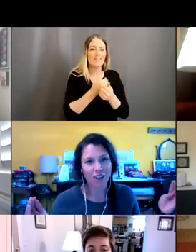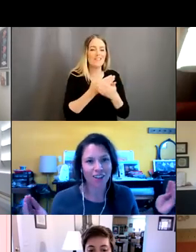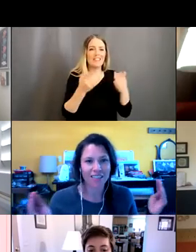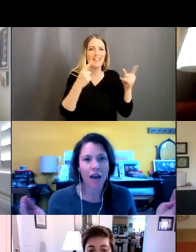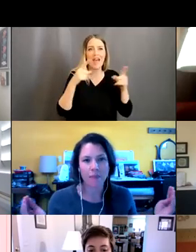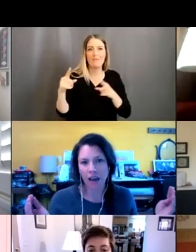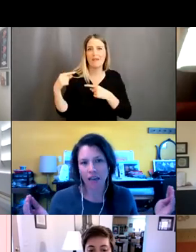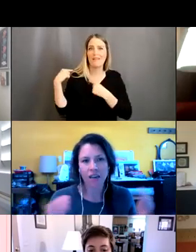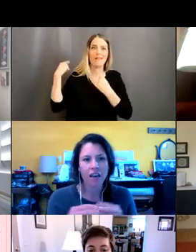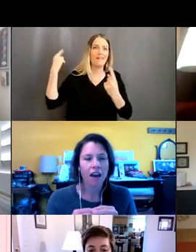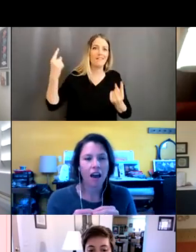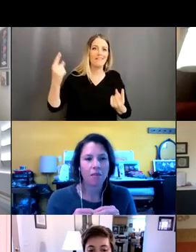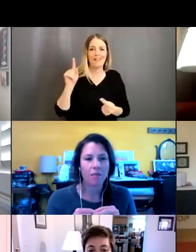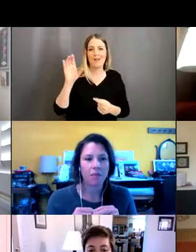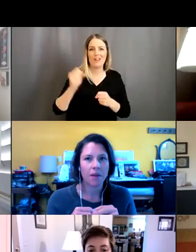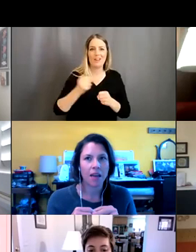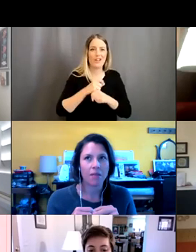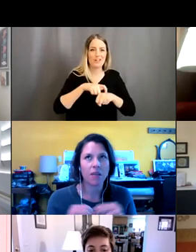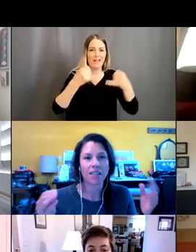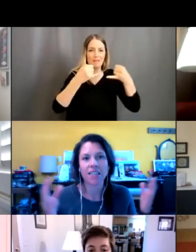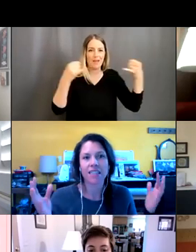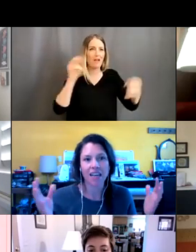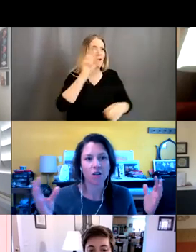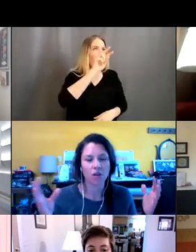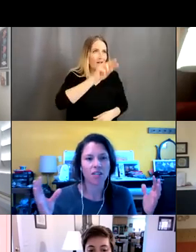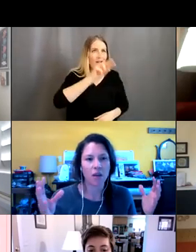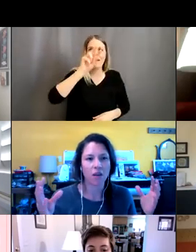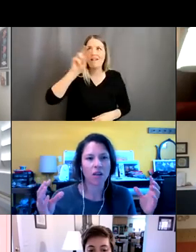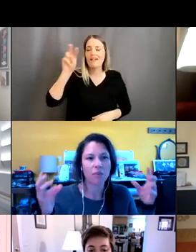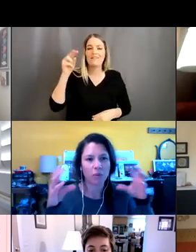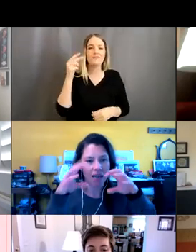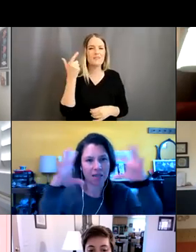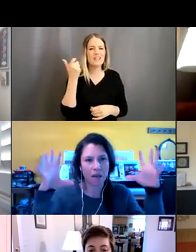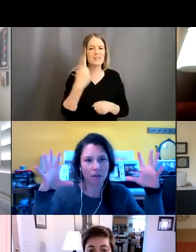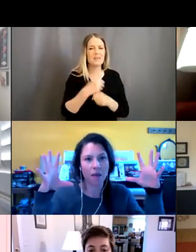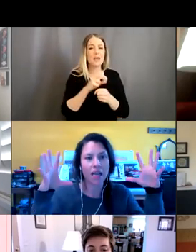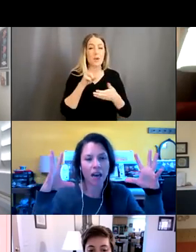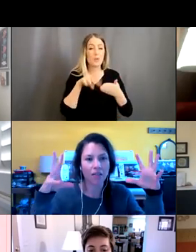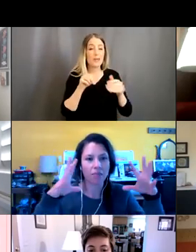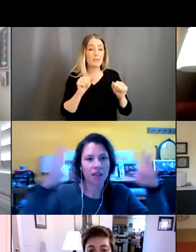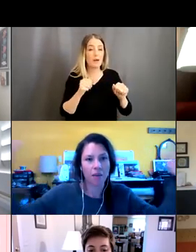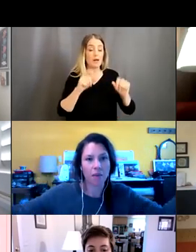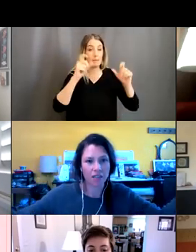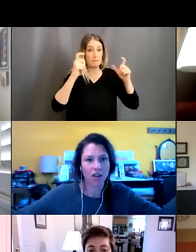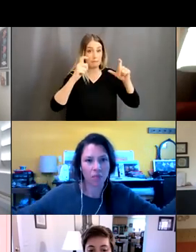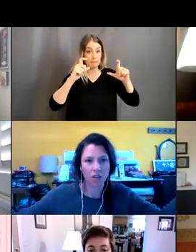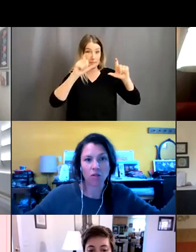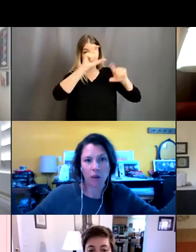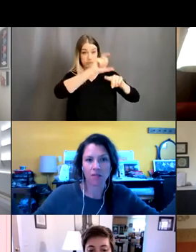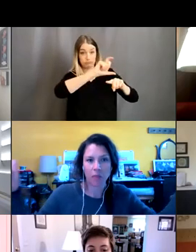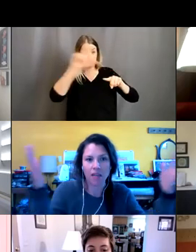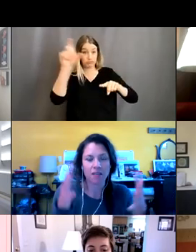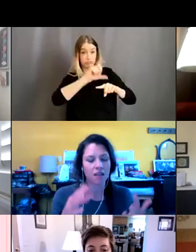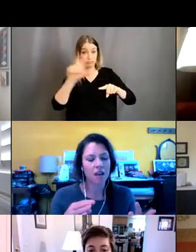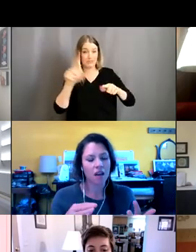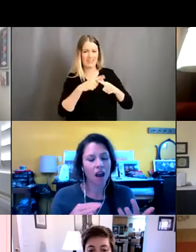hundreds of year timeline. Because exactly, in order to make it readable, we had to make it big enough, but then that meant it took up a huge